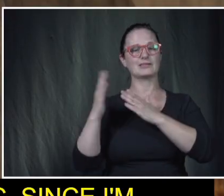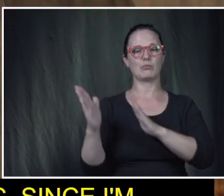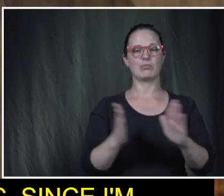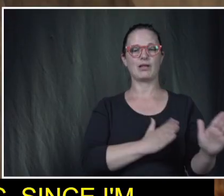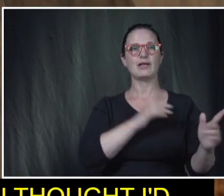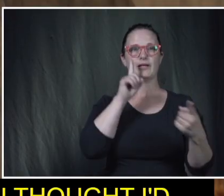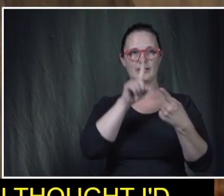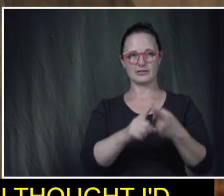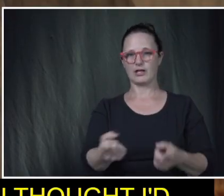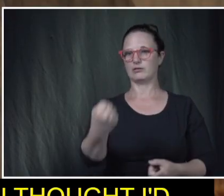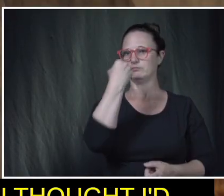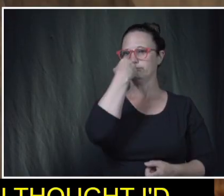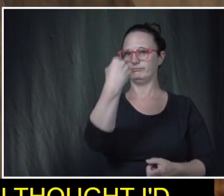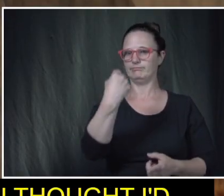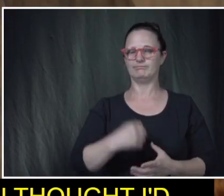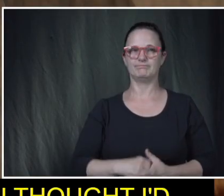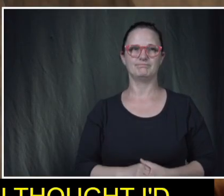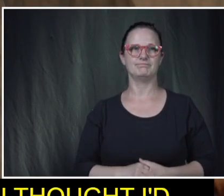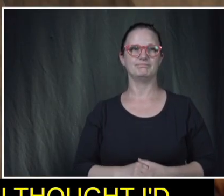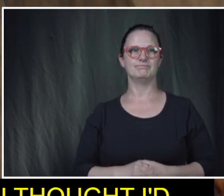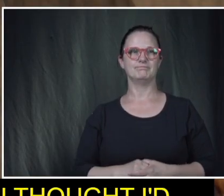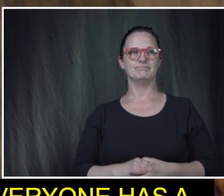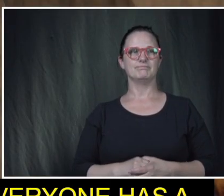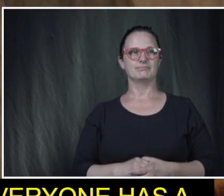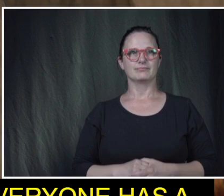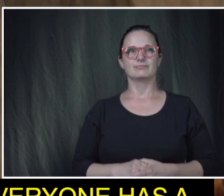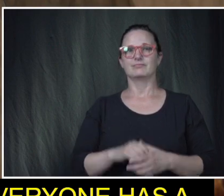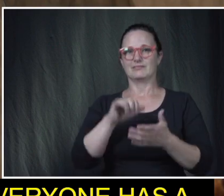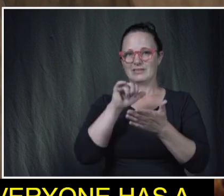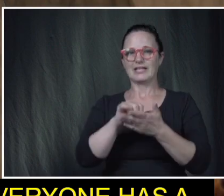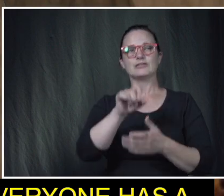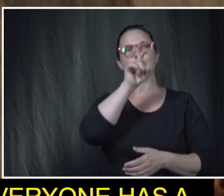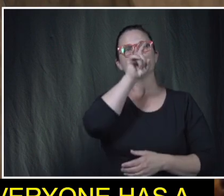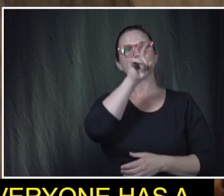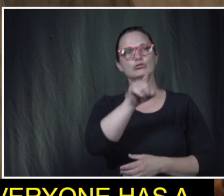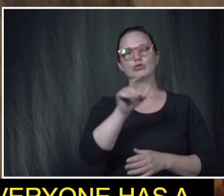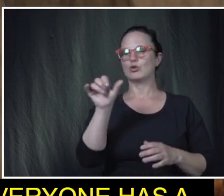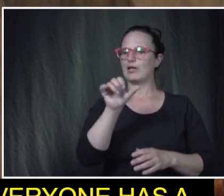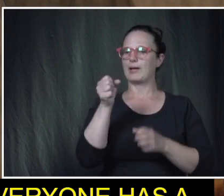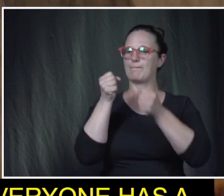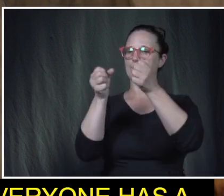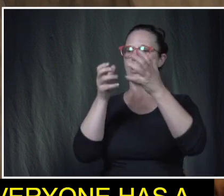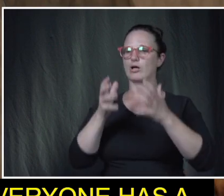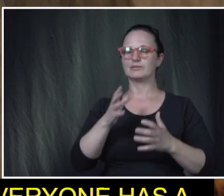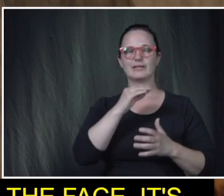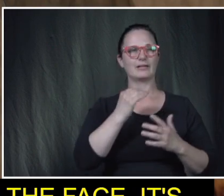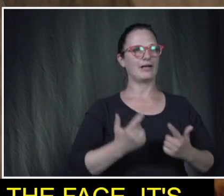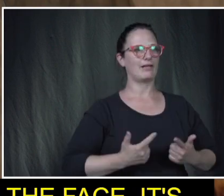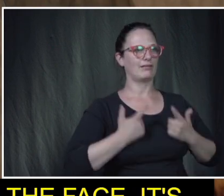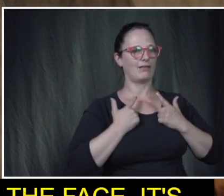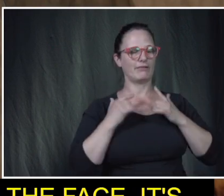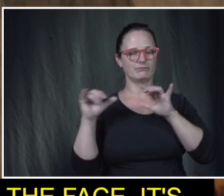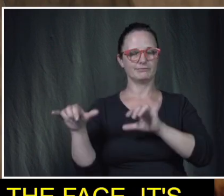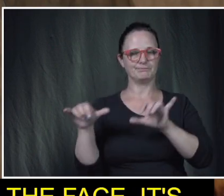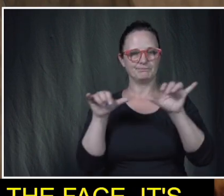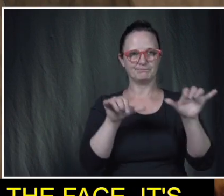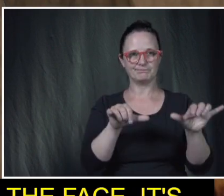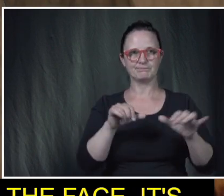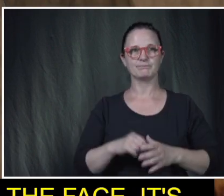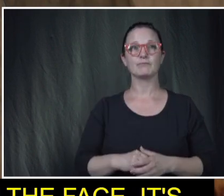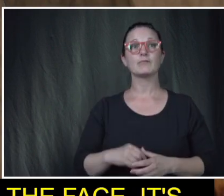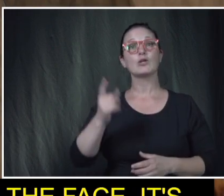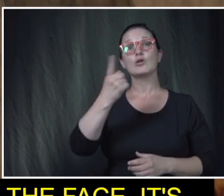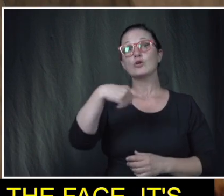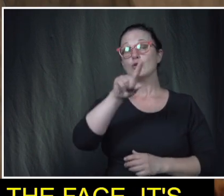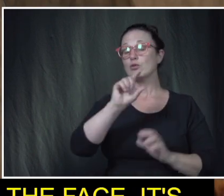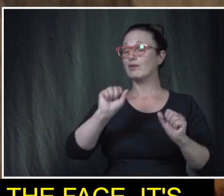in the face. It's just as true as in boxing as it is in life. You can set